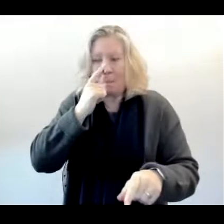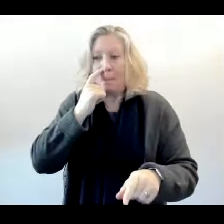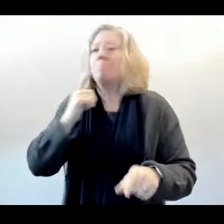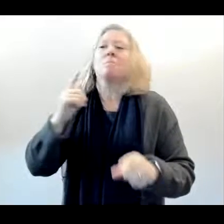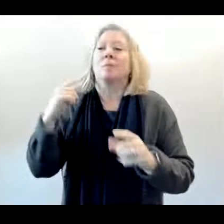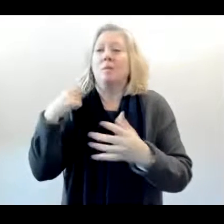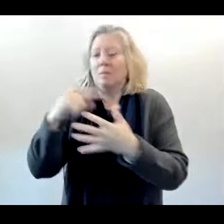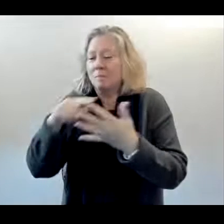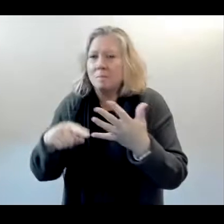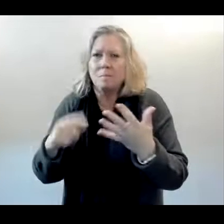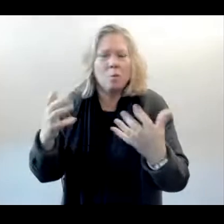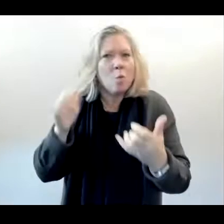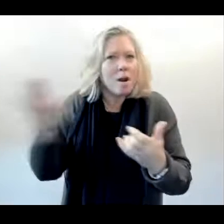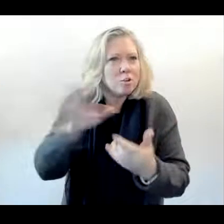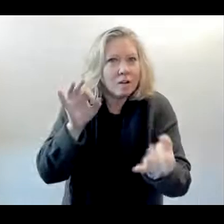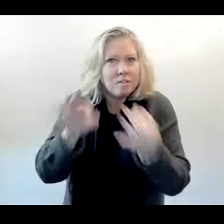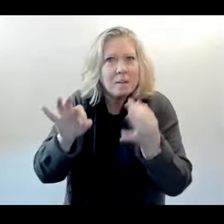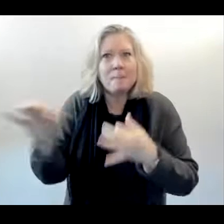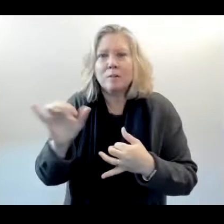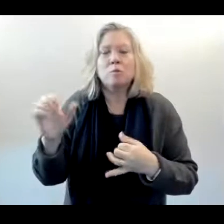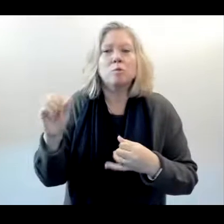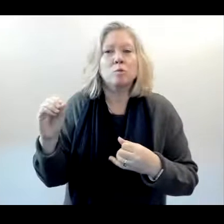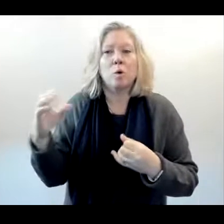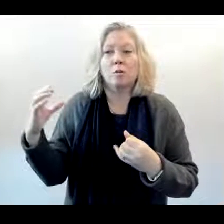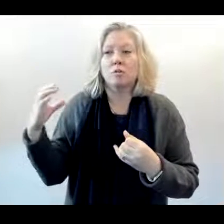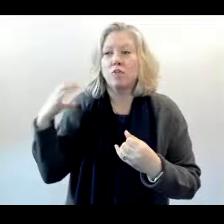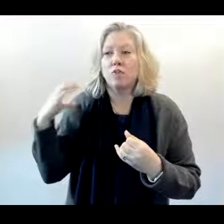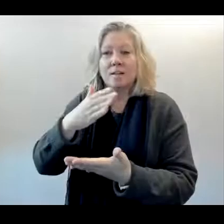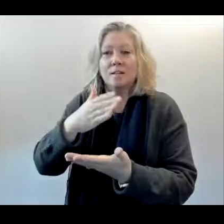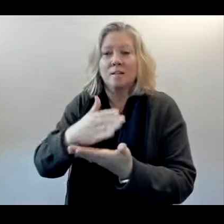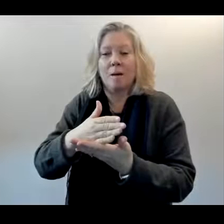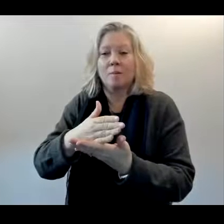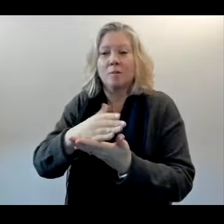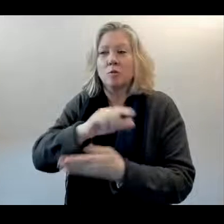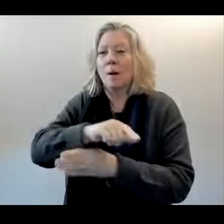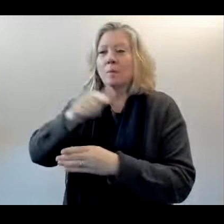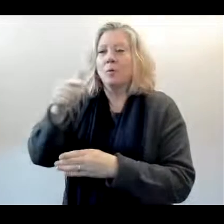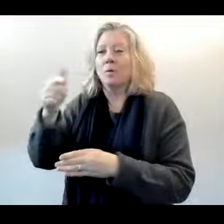to get your feedback on. So Chairman Chintalapoli, thank you so much. Over to you right now.